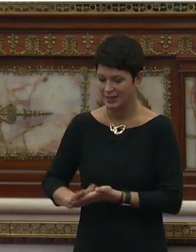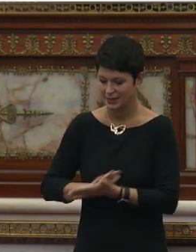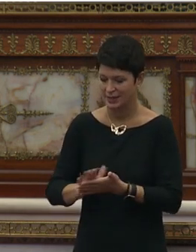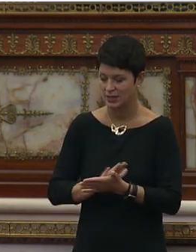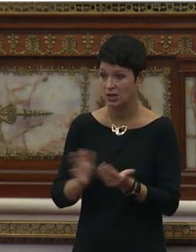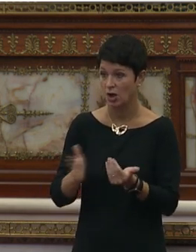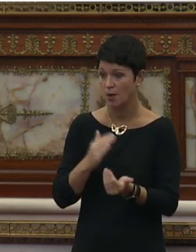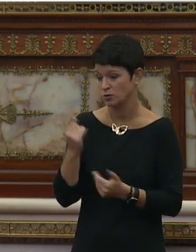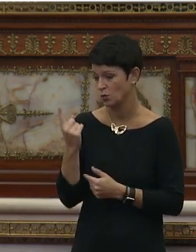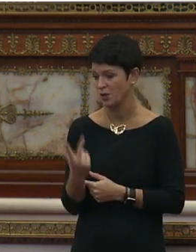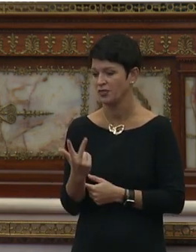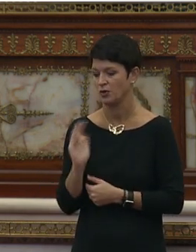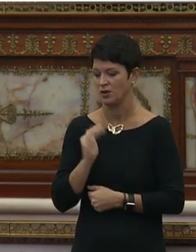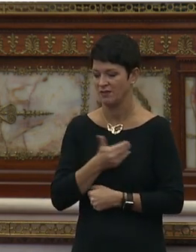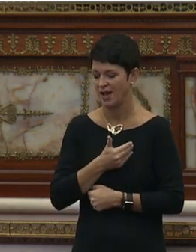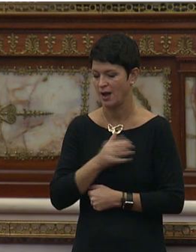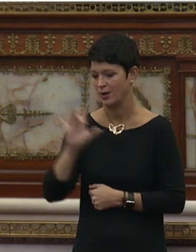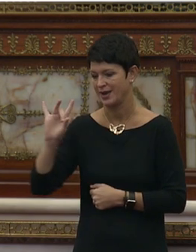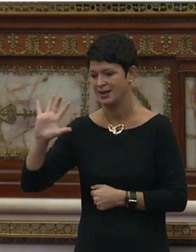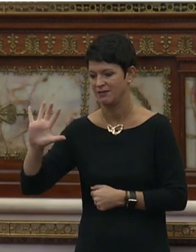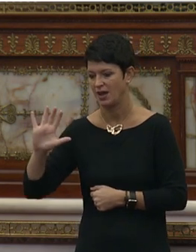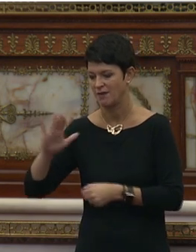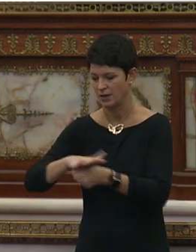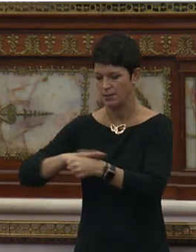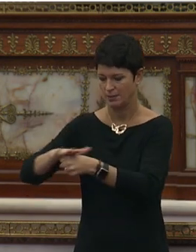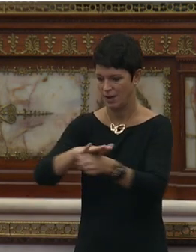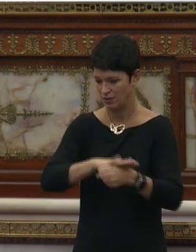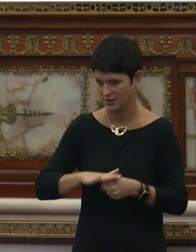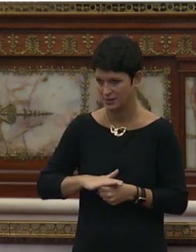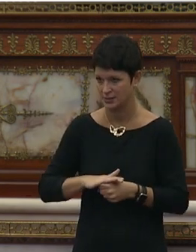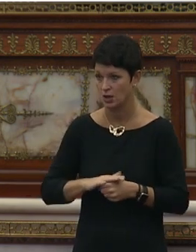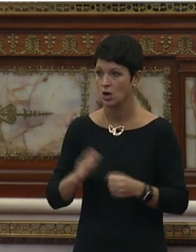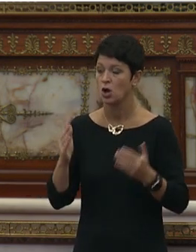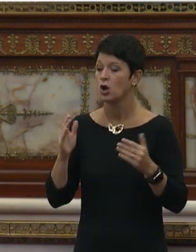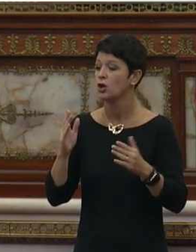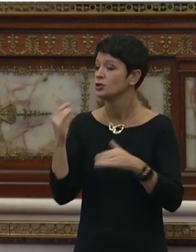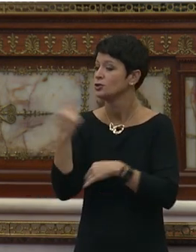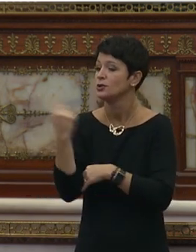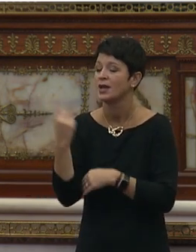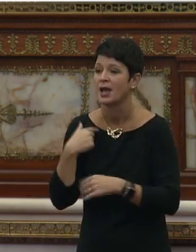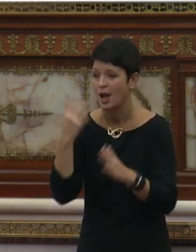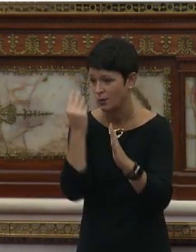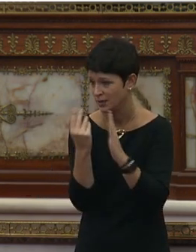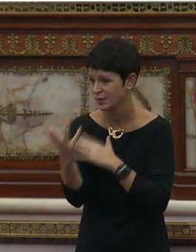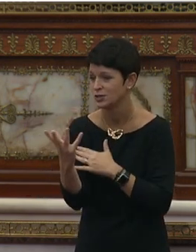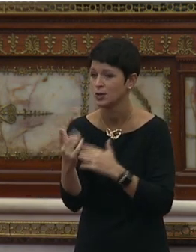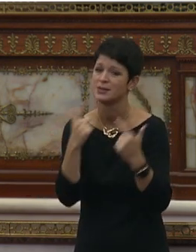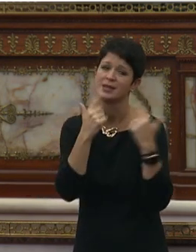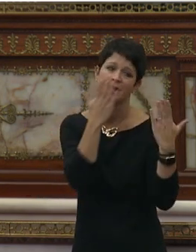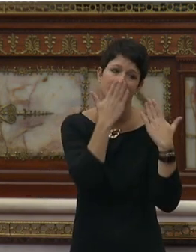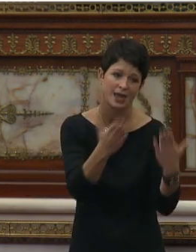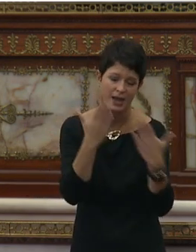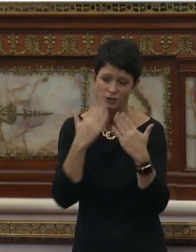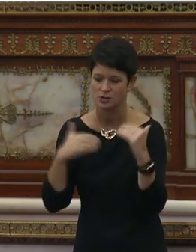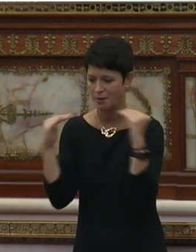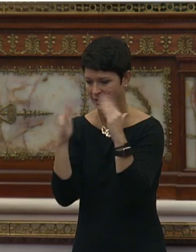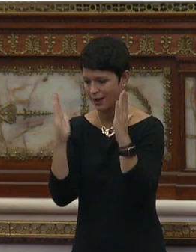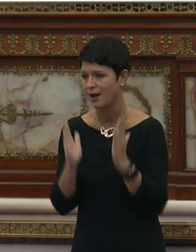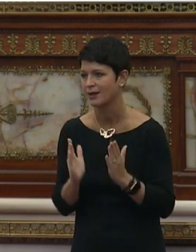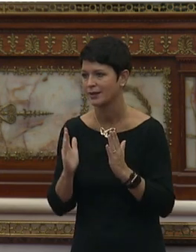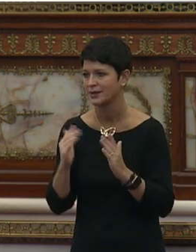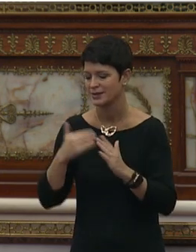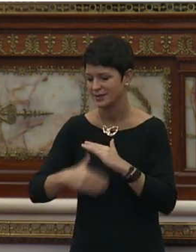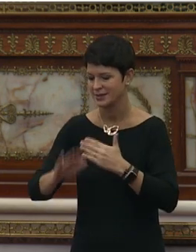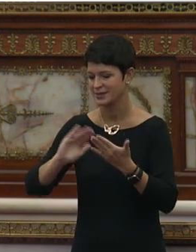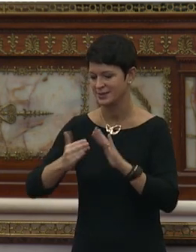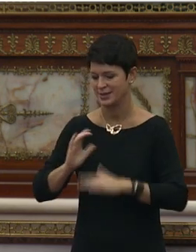nearly one-third of the 85 corridors. On today, I needed to say thank you to my colleagues in the